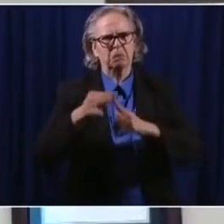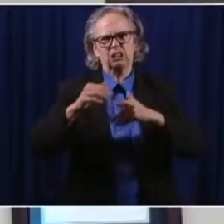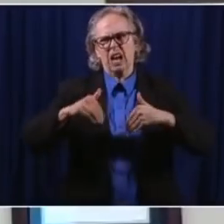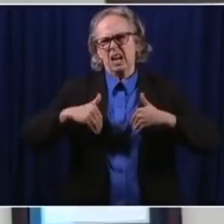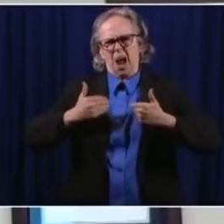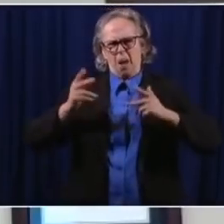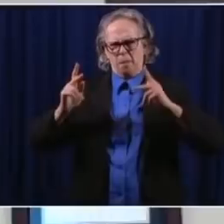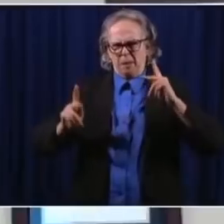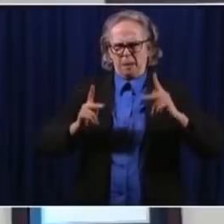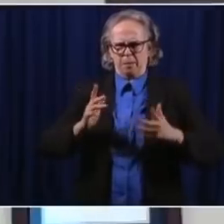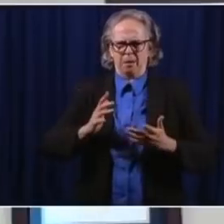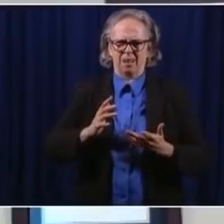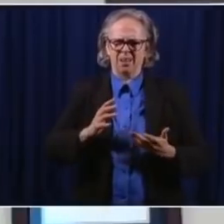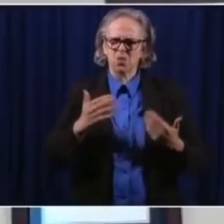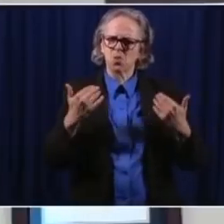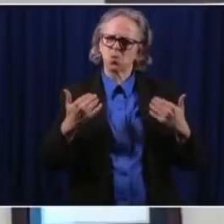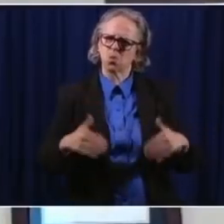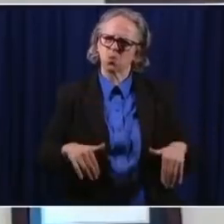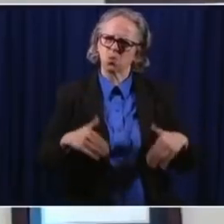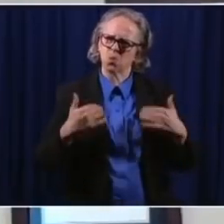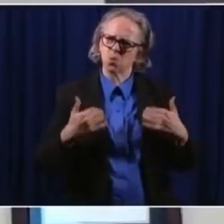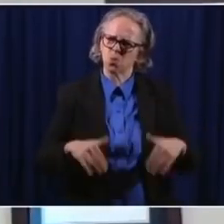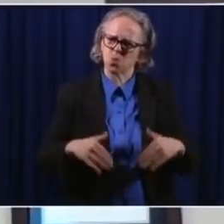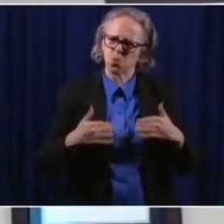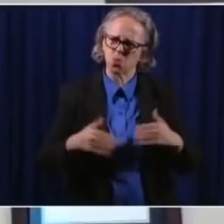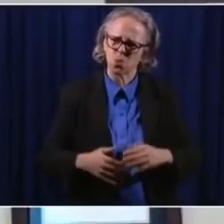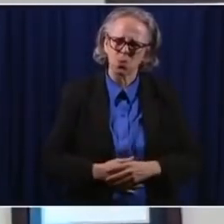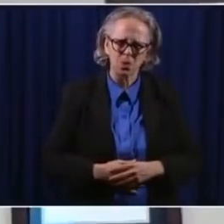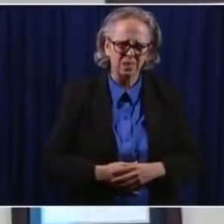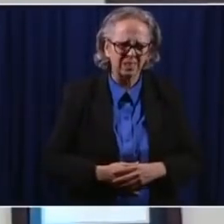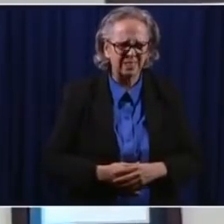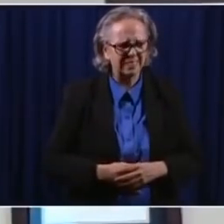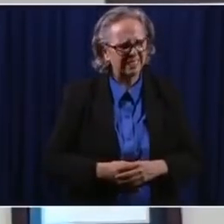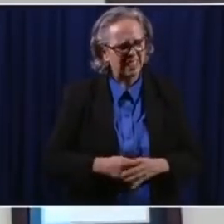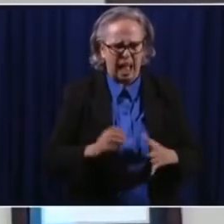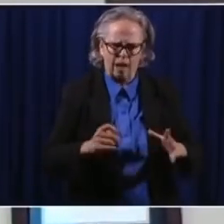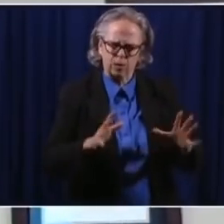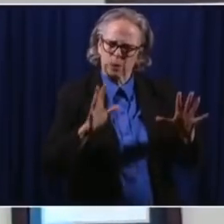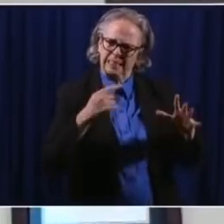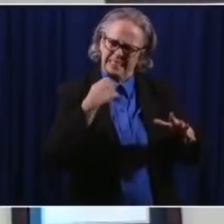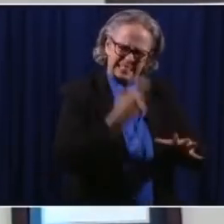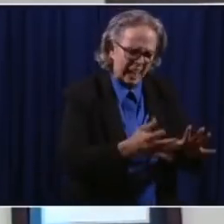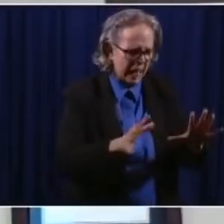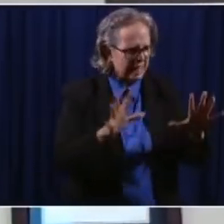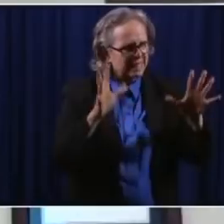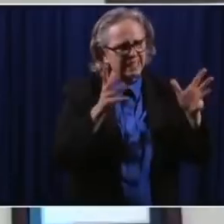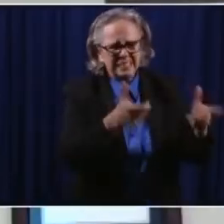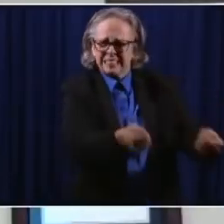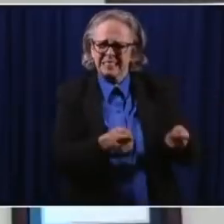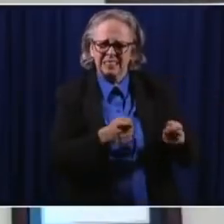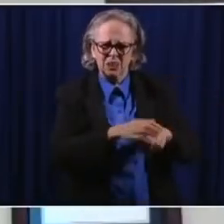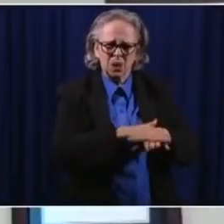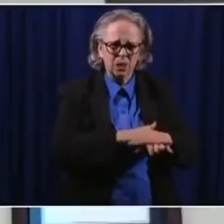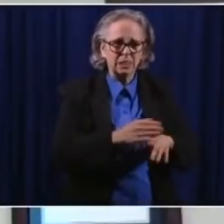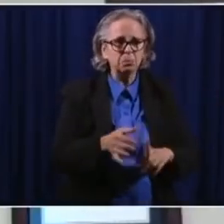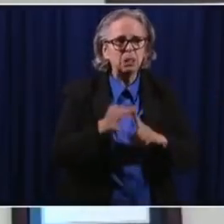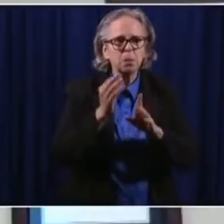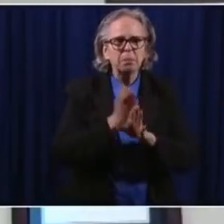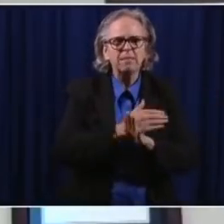citizens. We really need to get ahead of this, and we need to get ahead of this before flu season starts. That's for